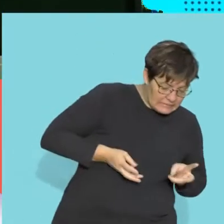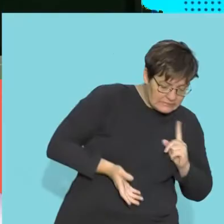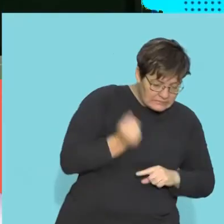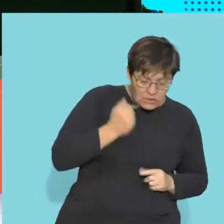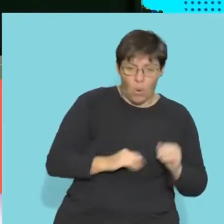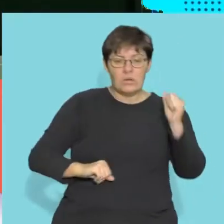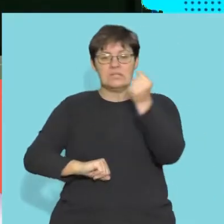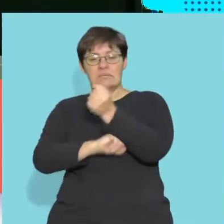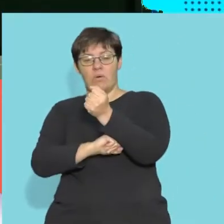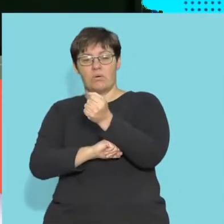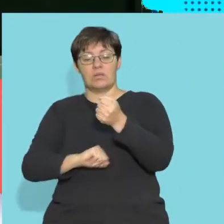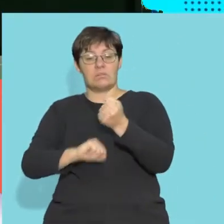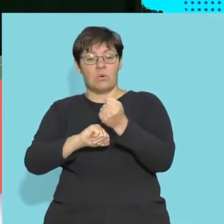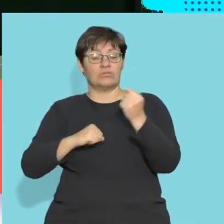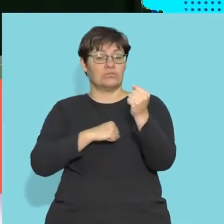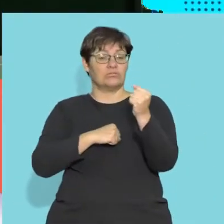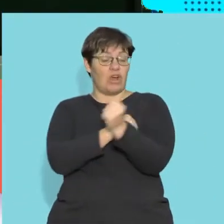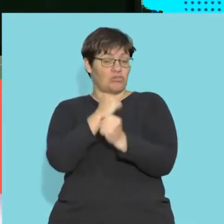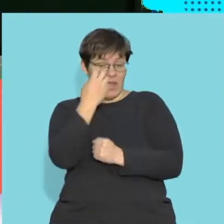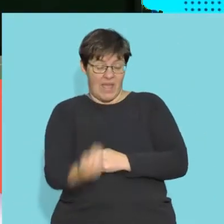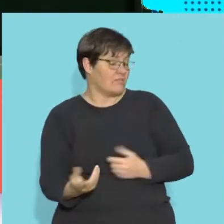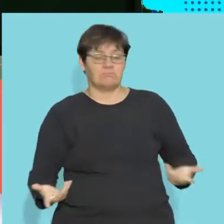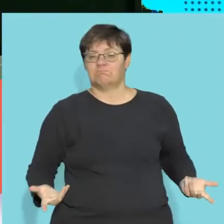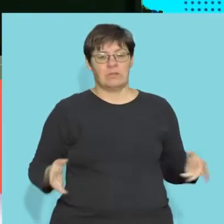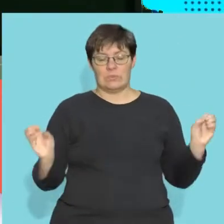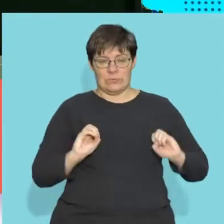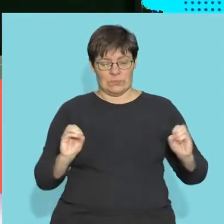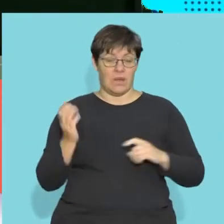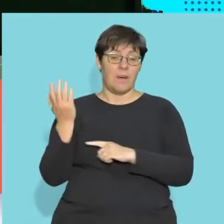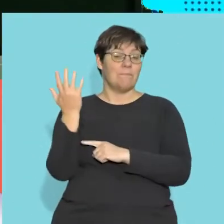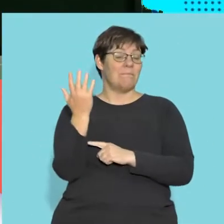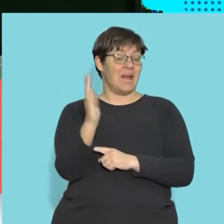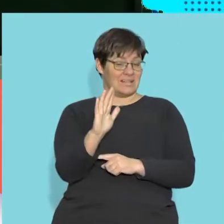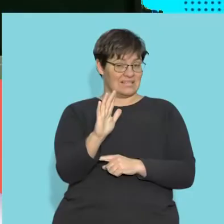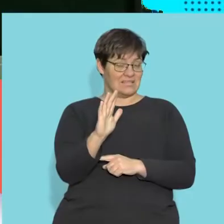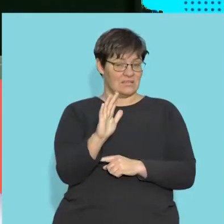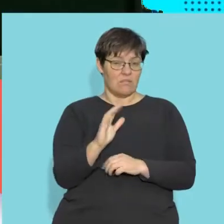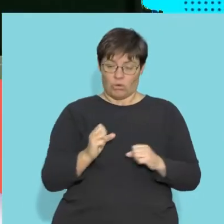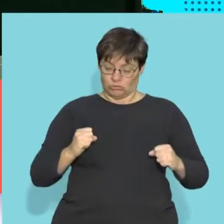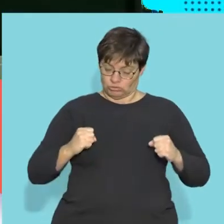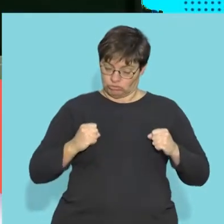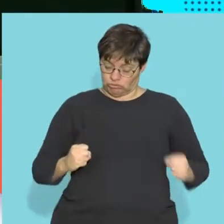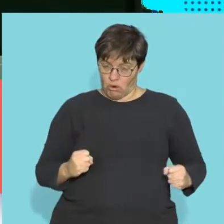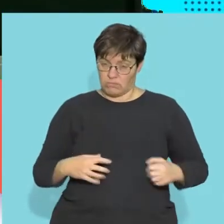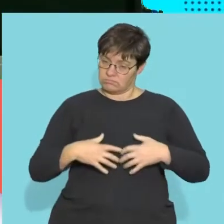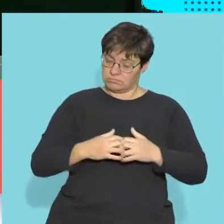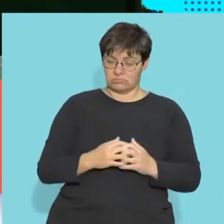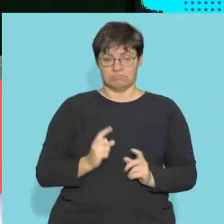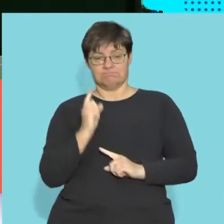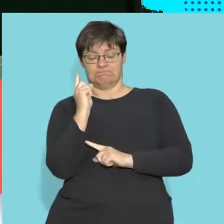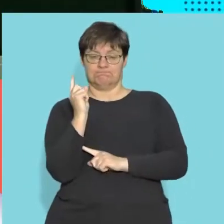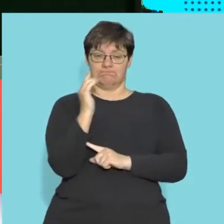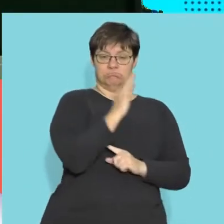a support system? The answer is no. So a plant, in order to be strong, to stand